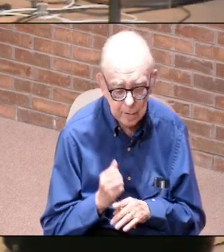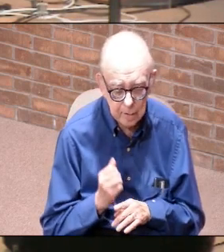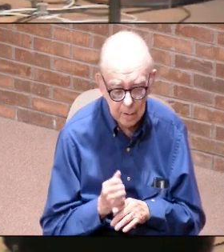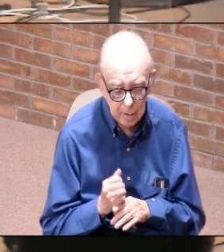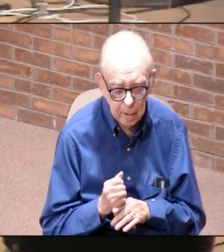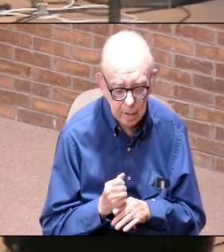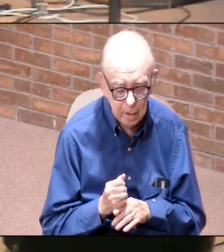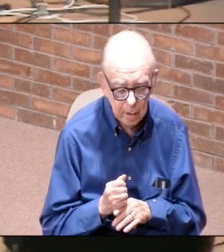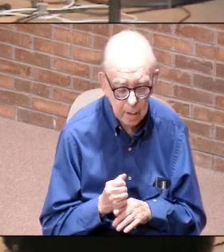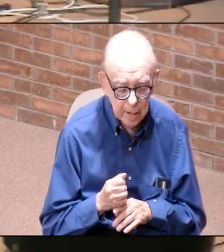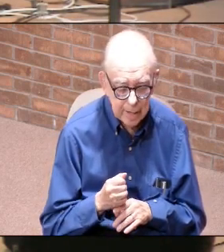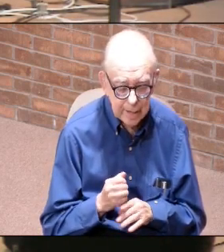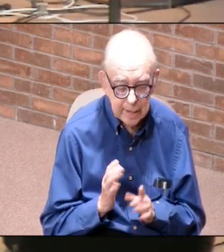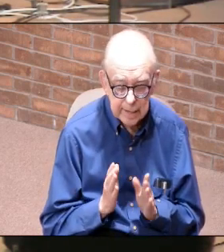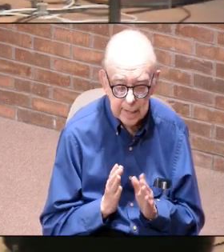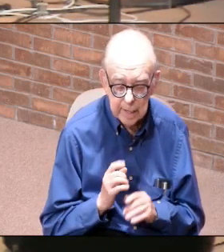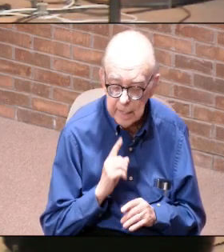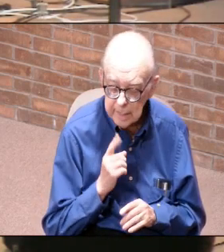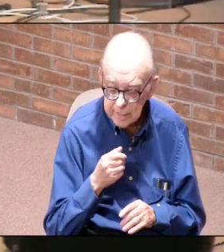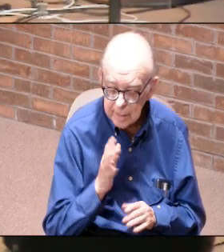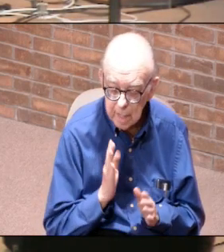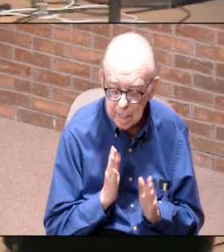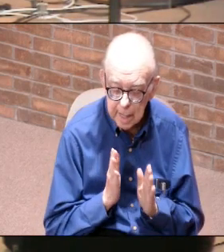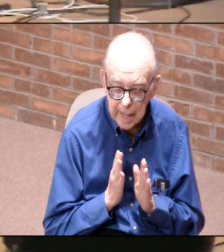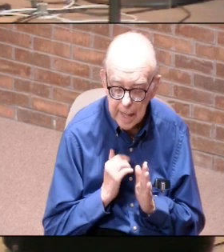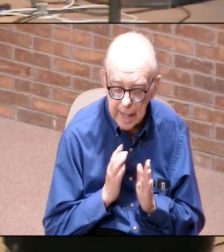is God asking me to do that?